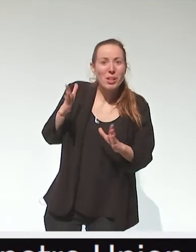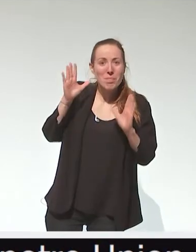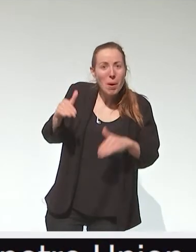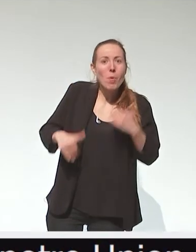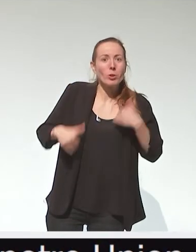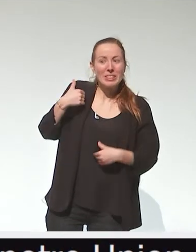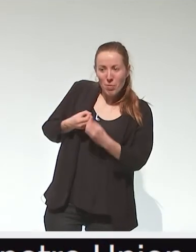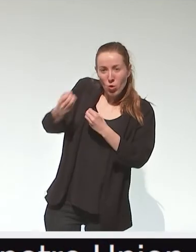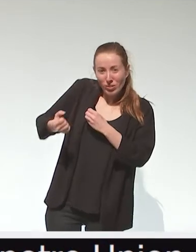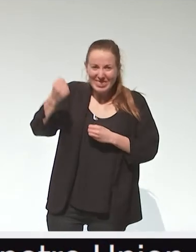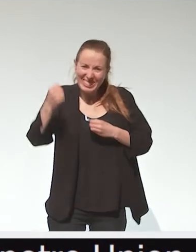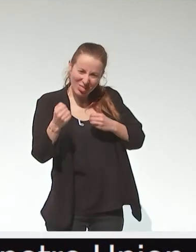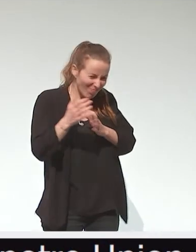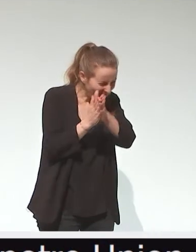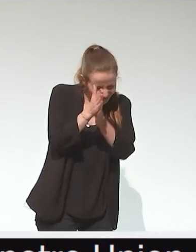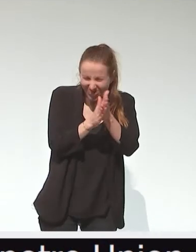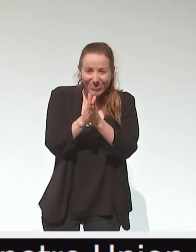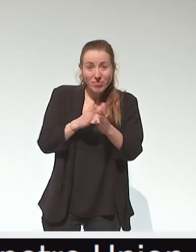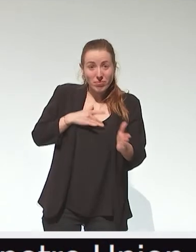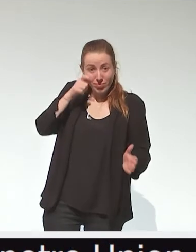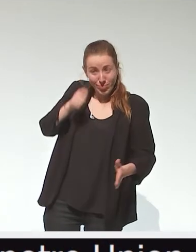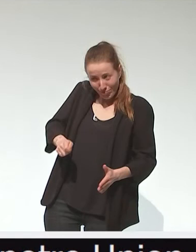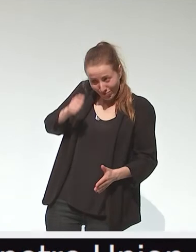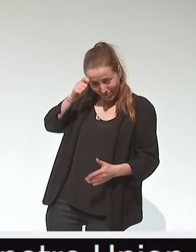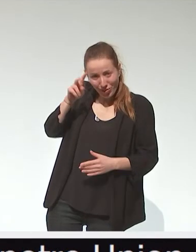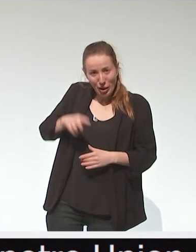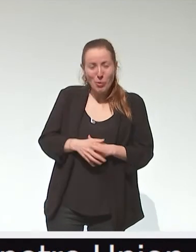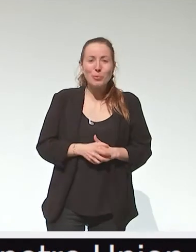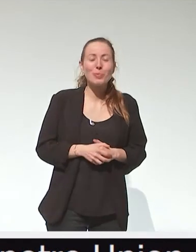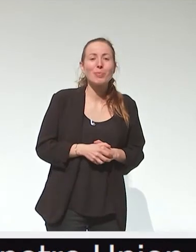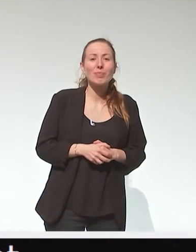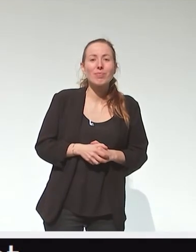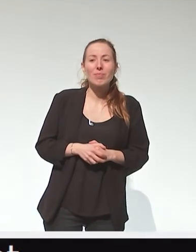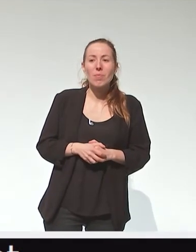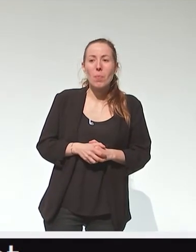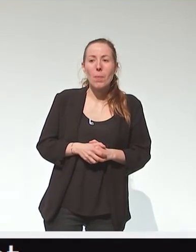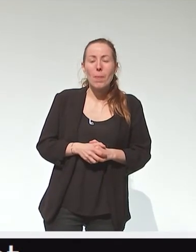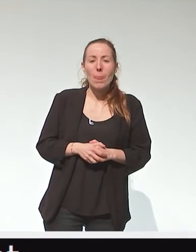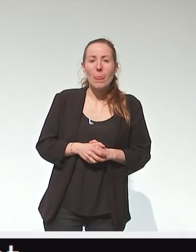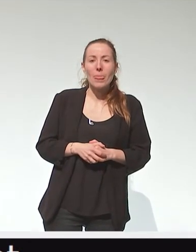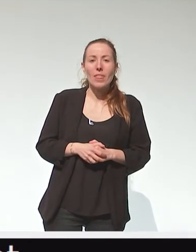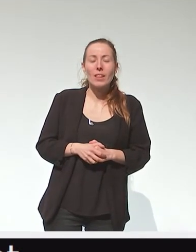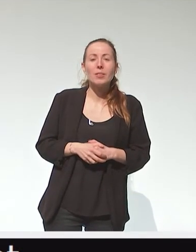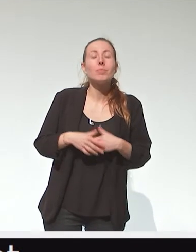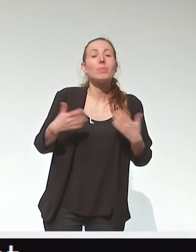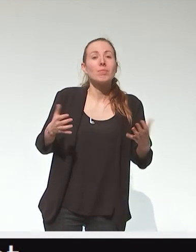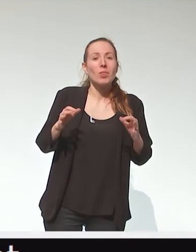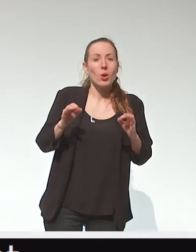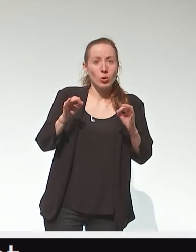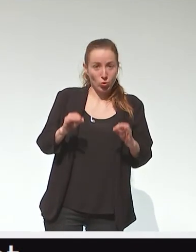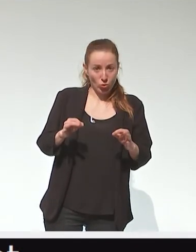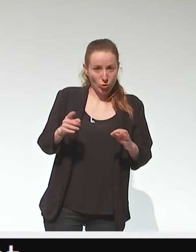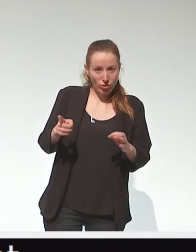and possibly that's been fueled by his disability, which is absolutely praiseworthy.